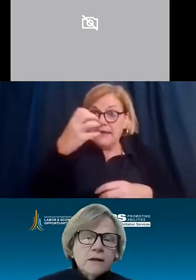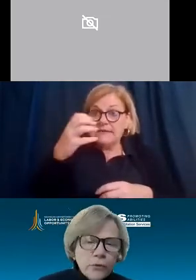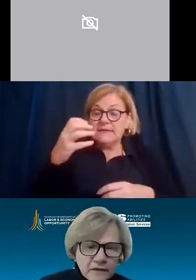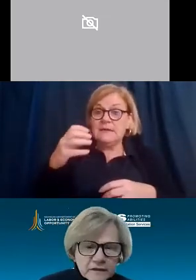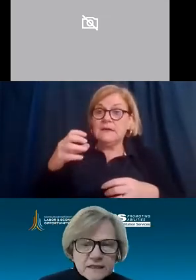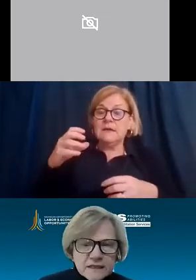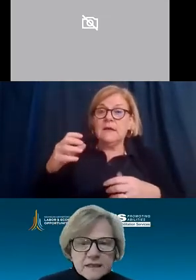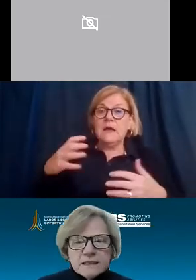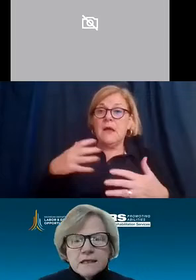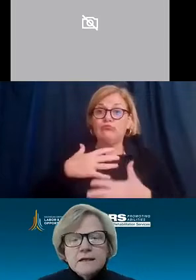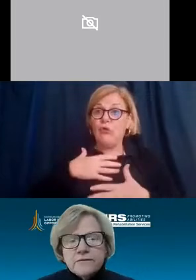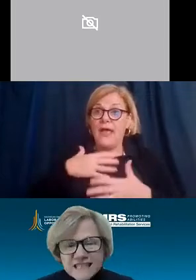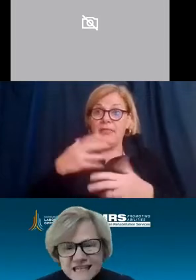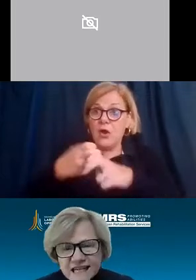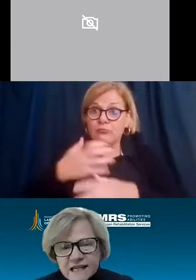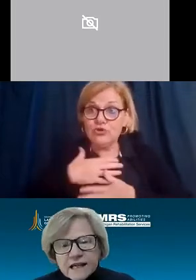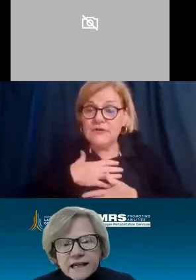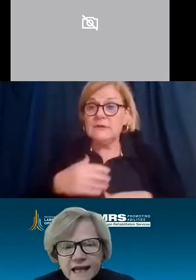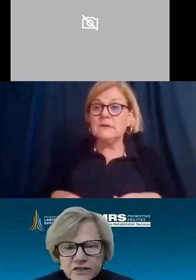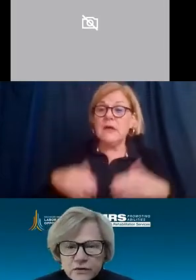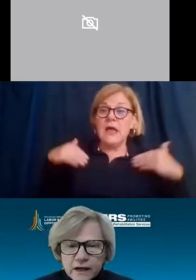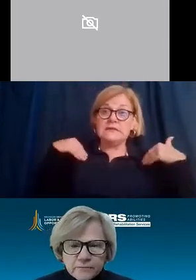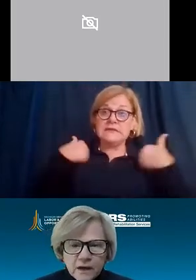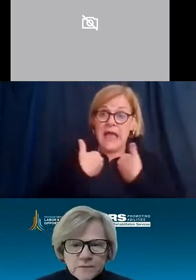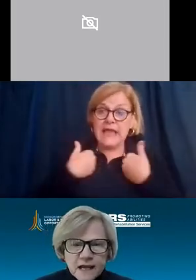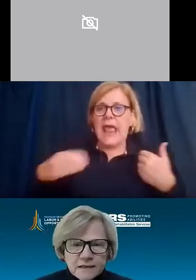spells, breathlessness, fatigue, and